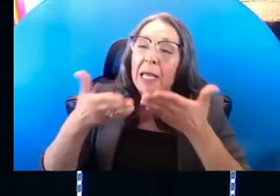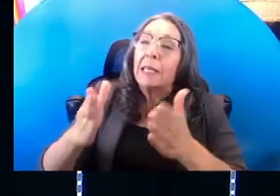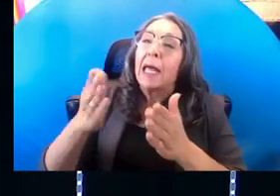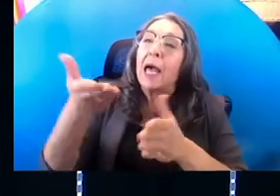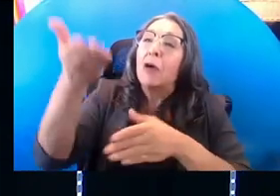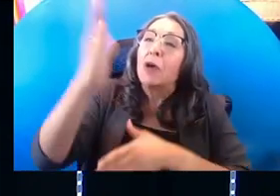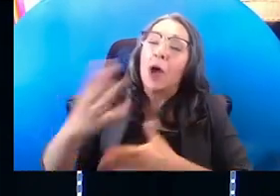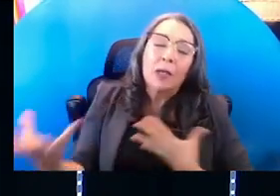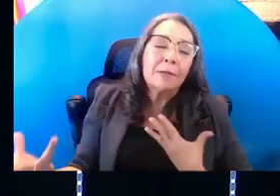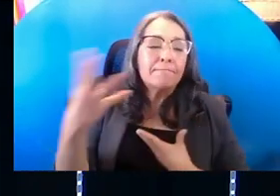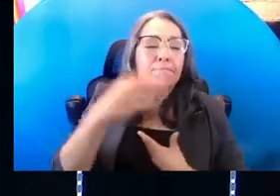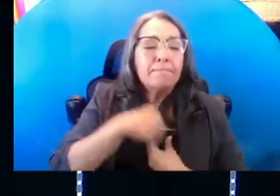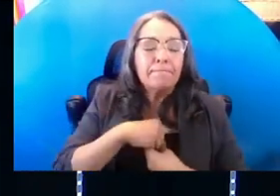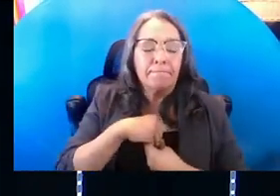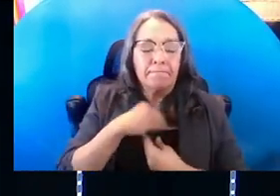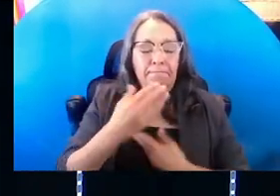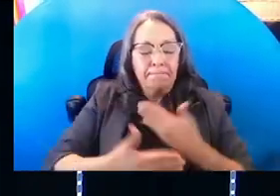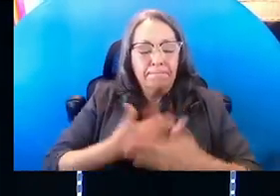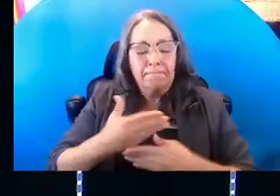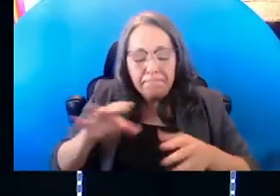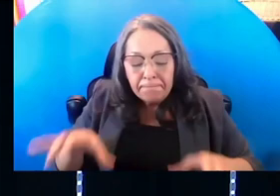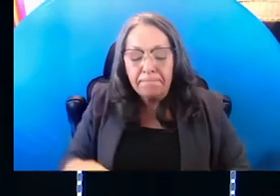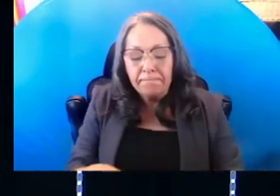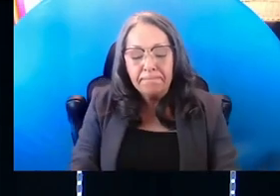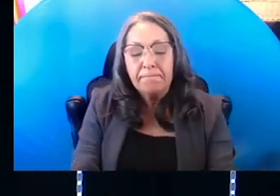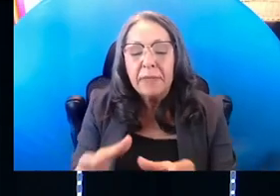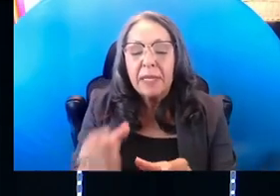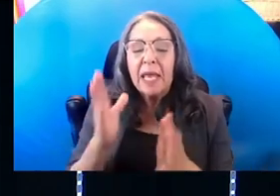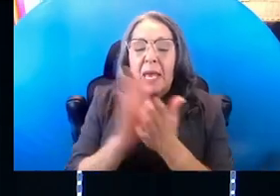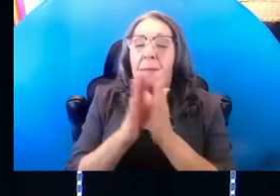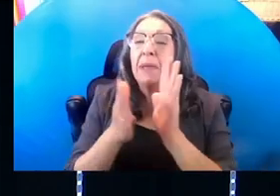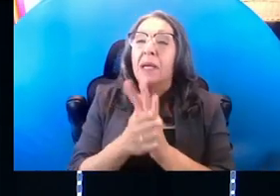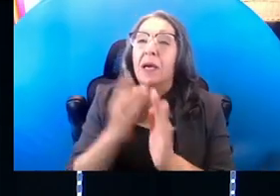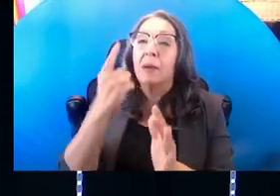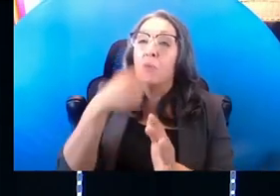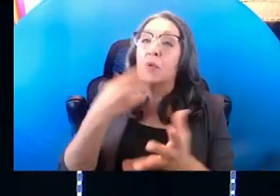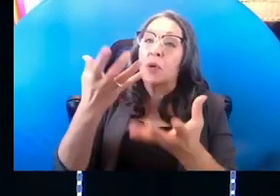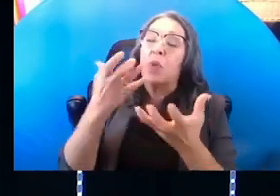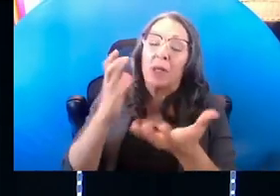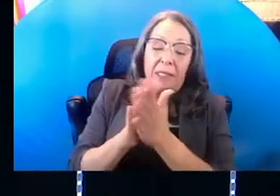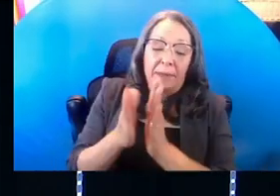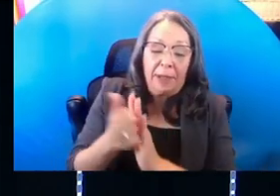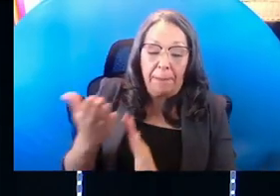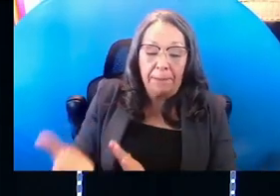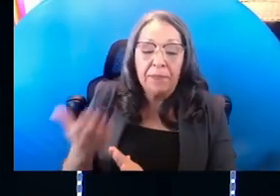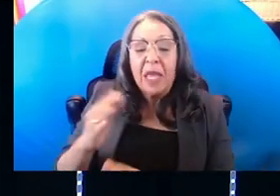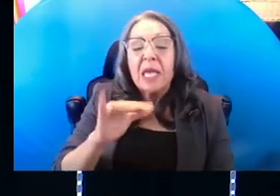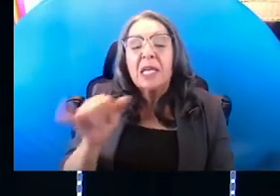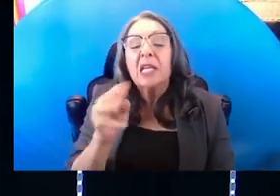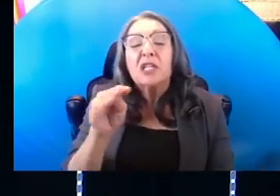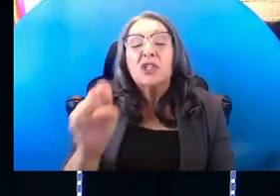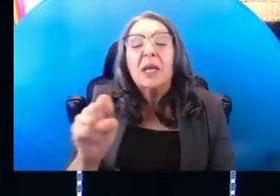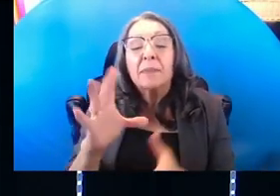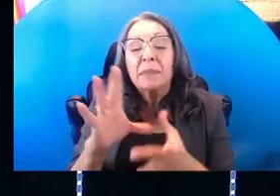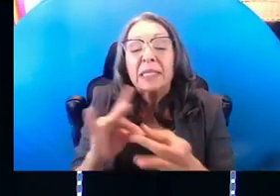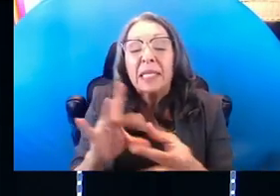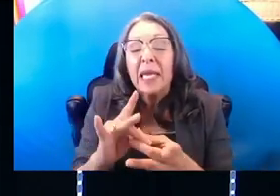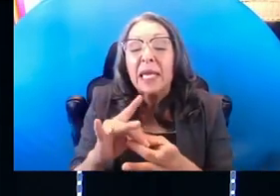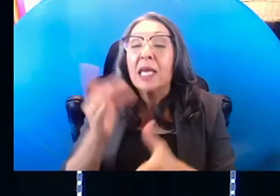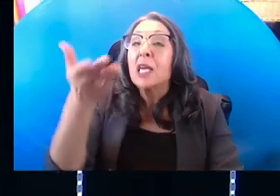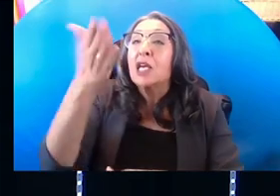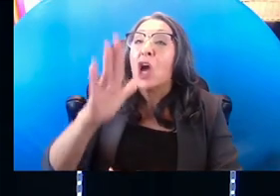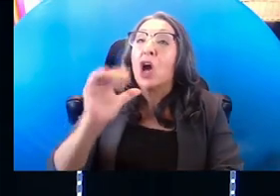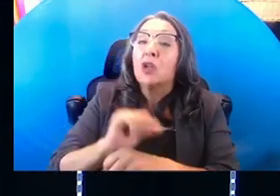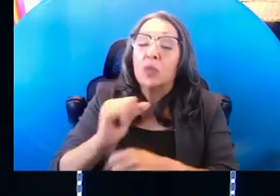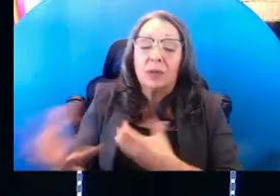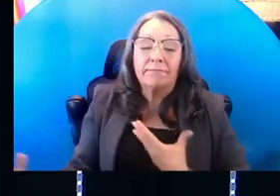become the people that he has called us to be. And that's what James is telling us right now. God is working in us. Is anybody in